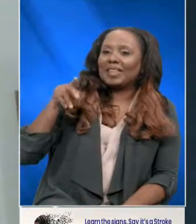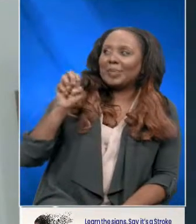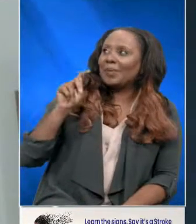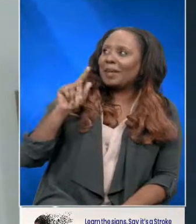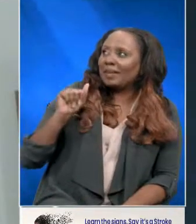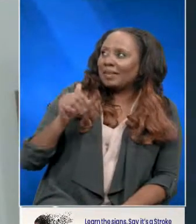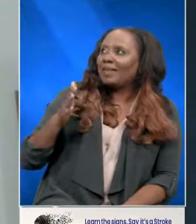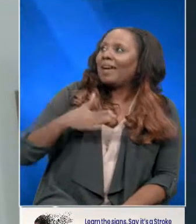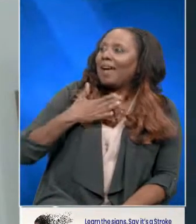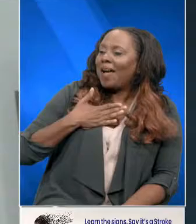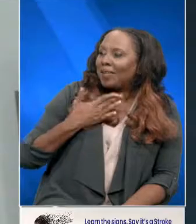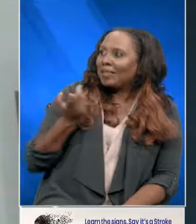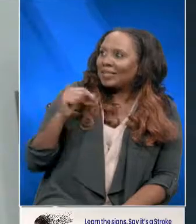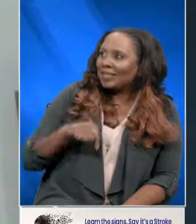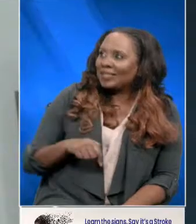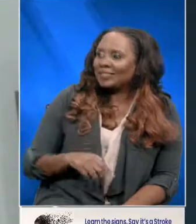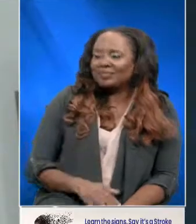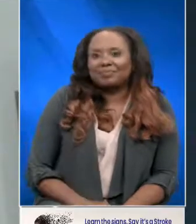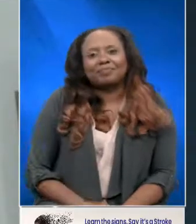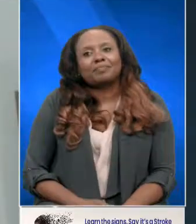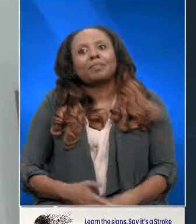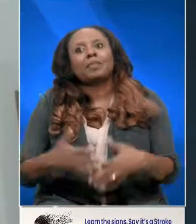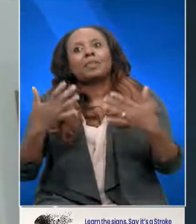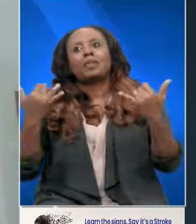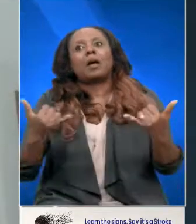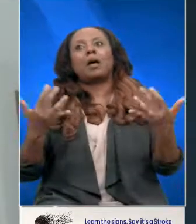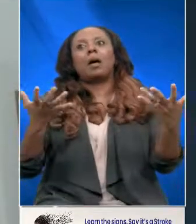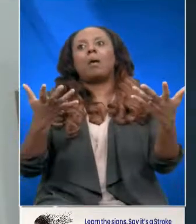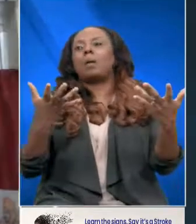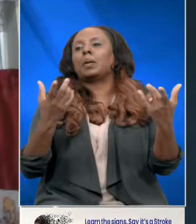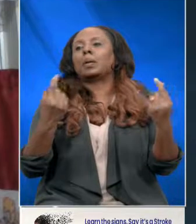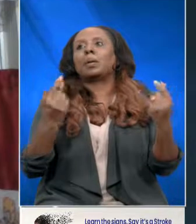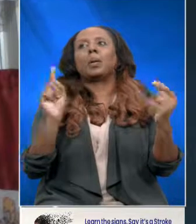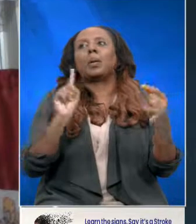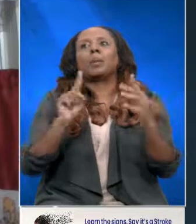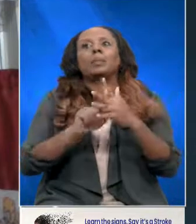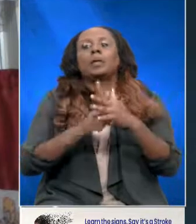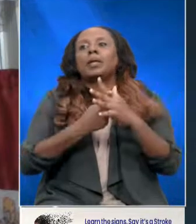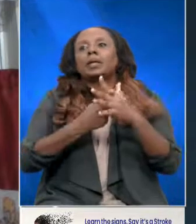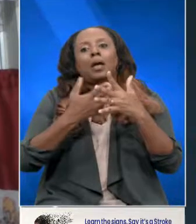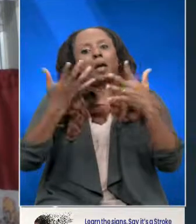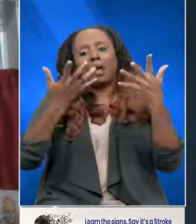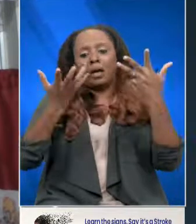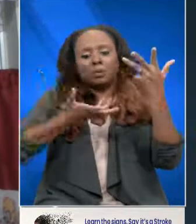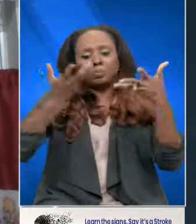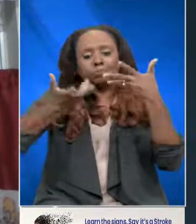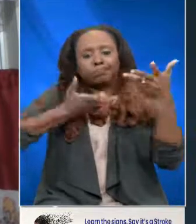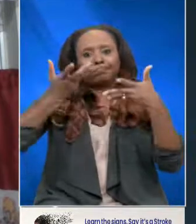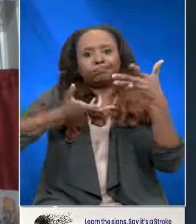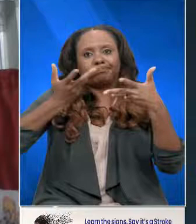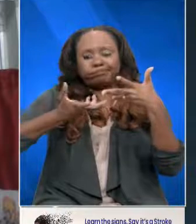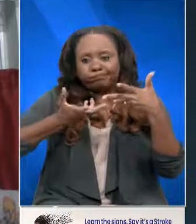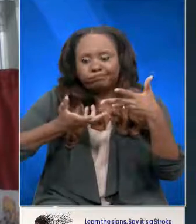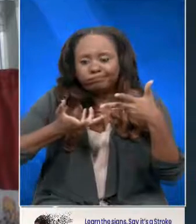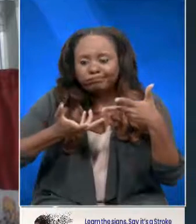here. So, where to start? You have certainly given